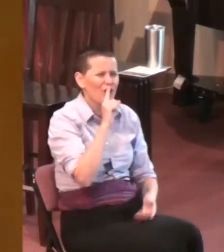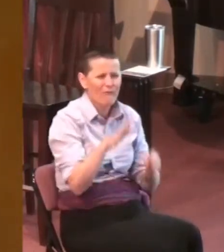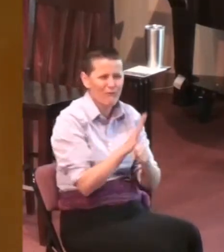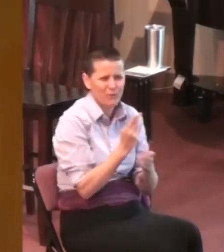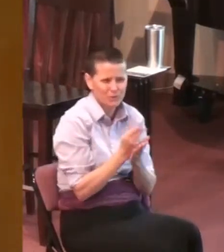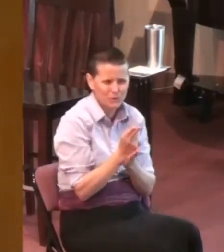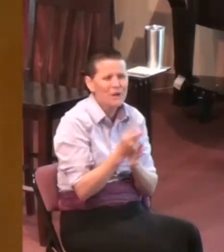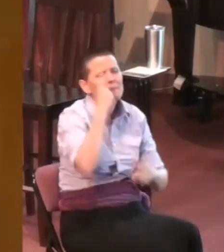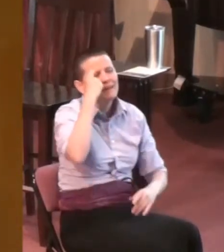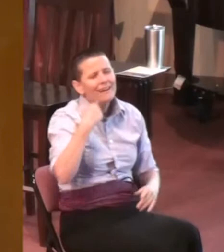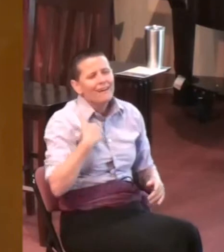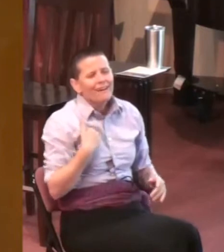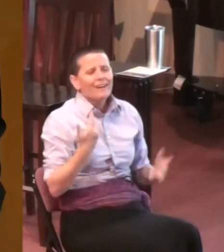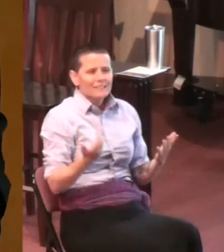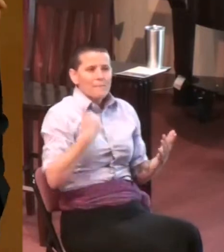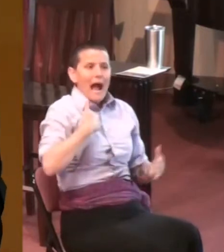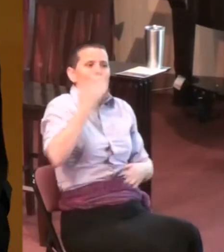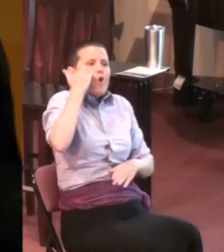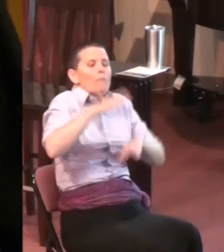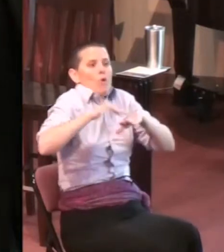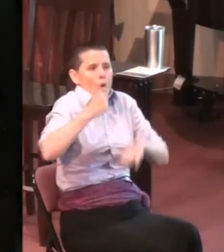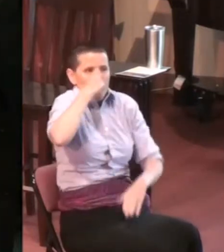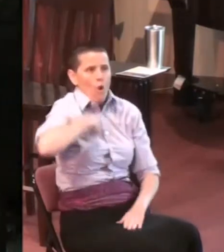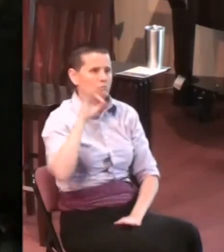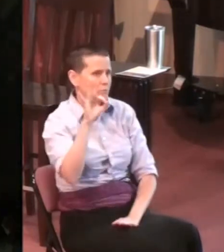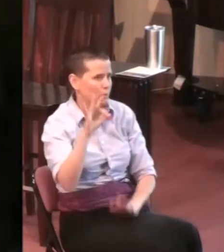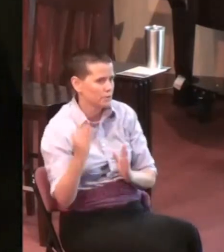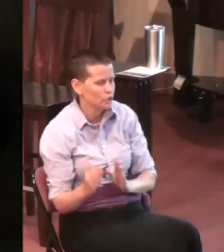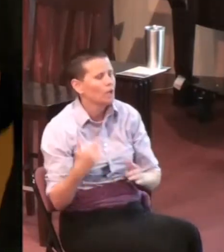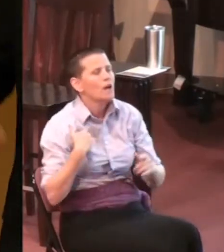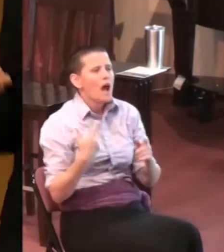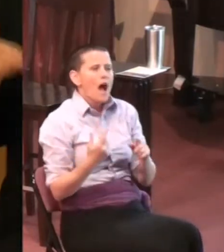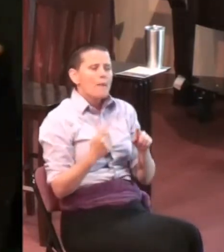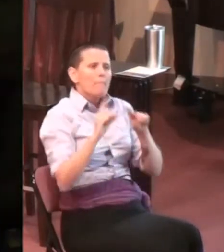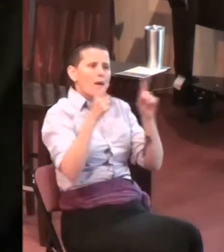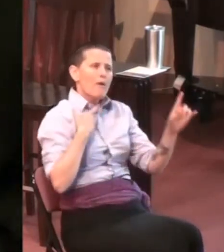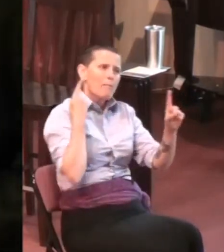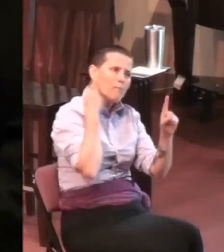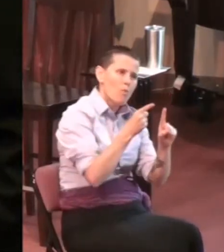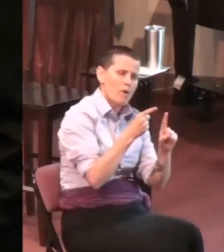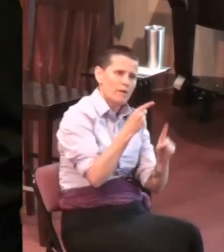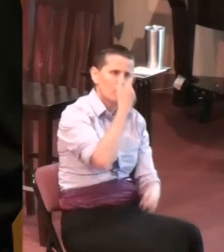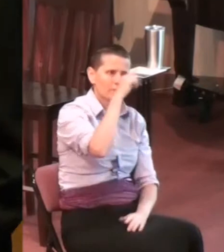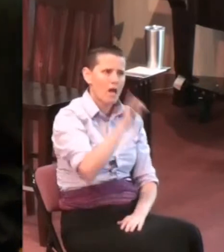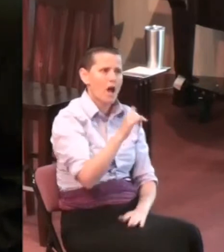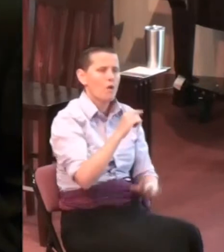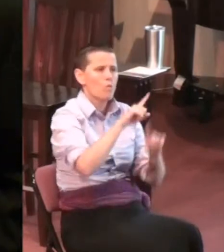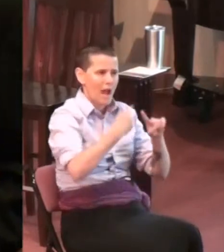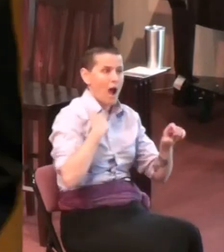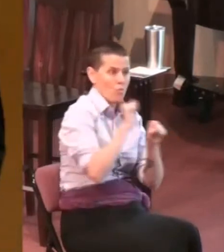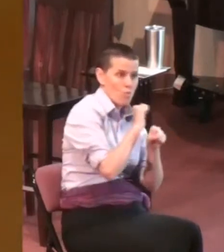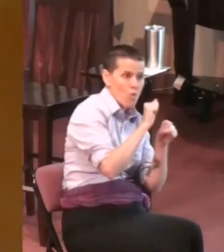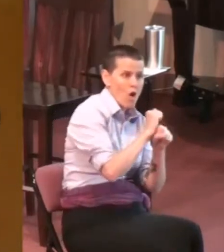I'm called to do this. But what was my point? My point was that when I was a custodian, it was